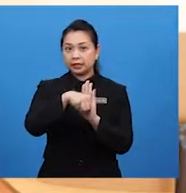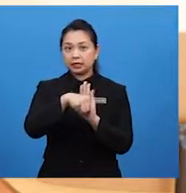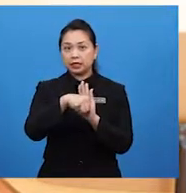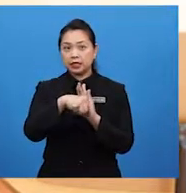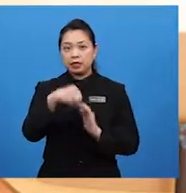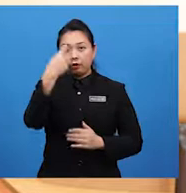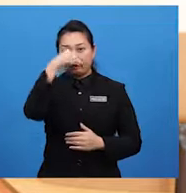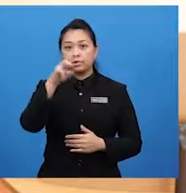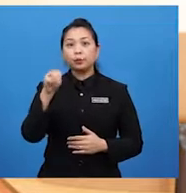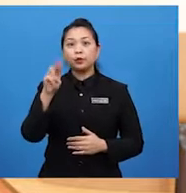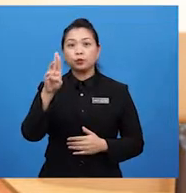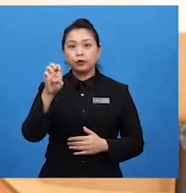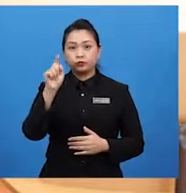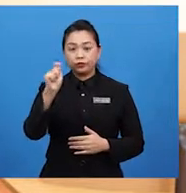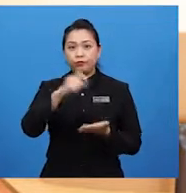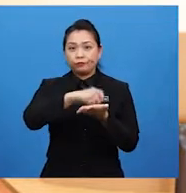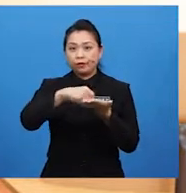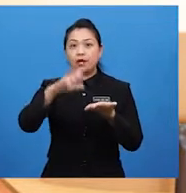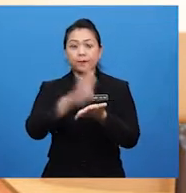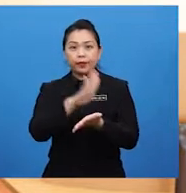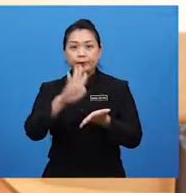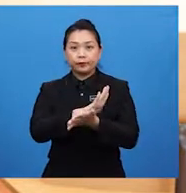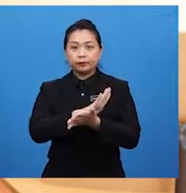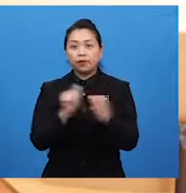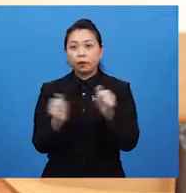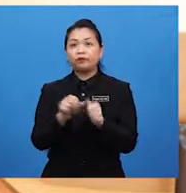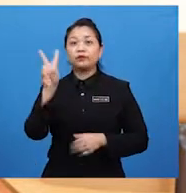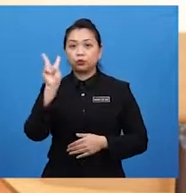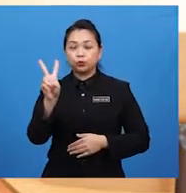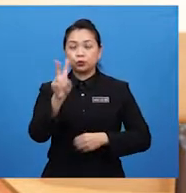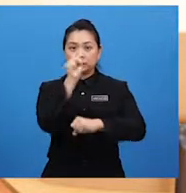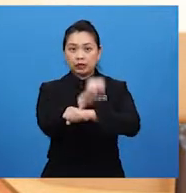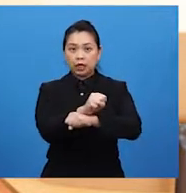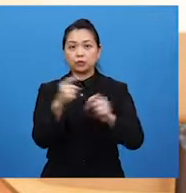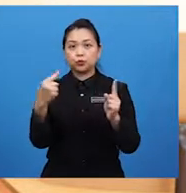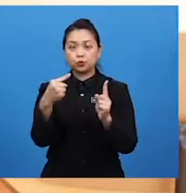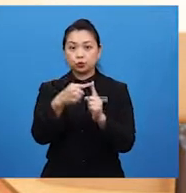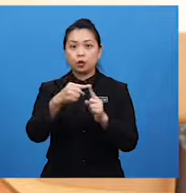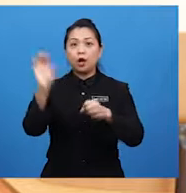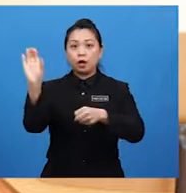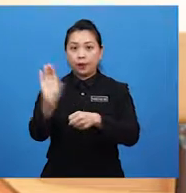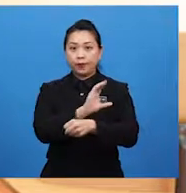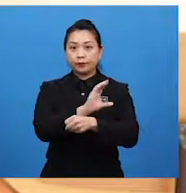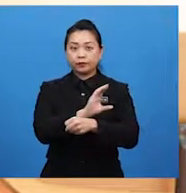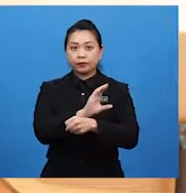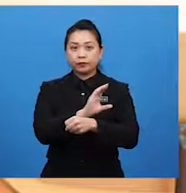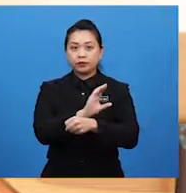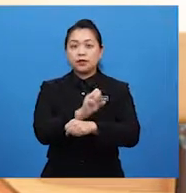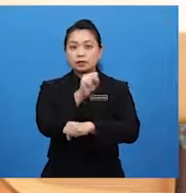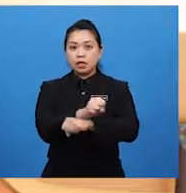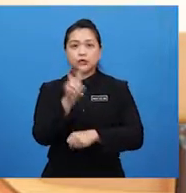the MUET writing paper with two tasks to complete. For task two, you